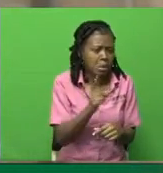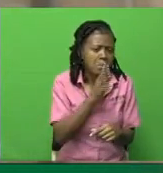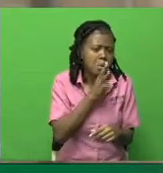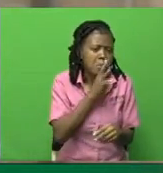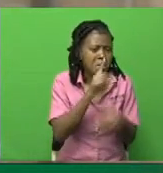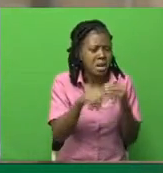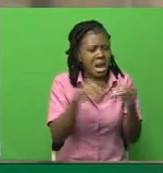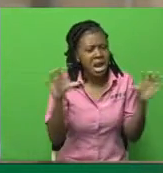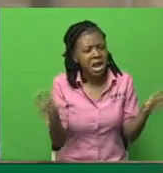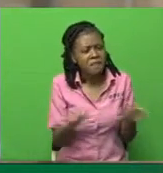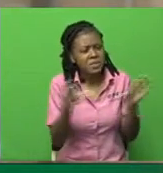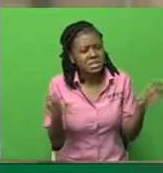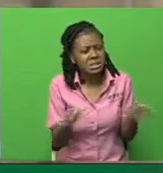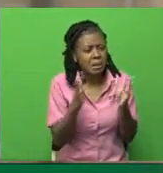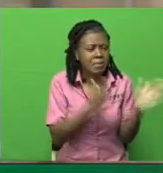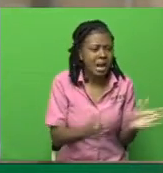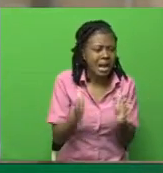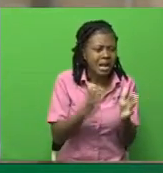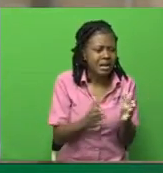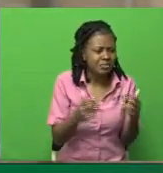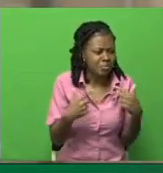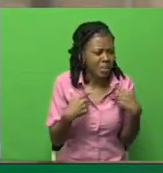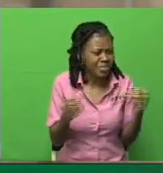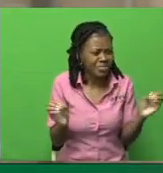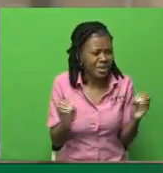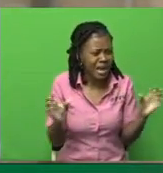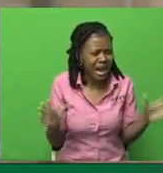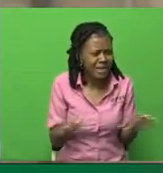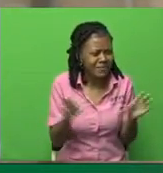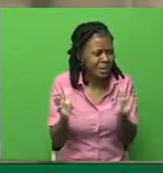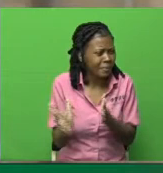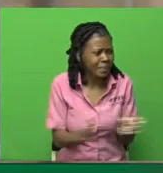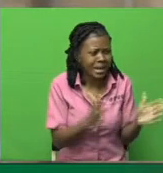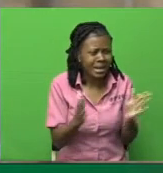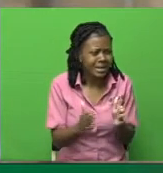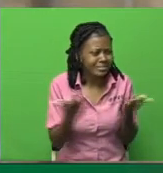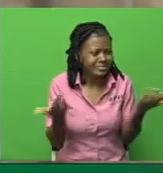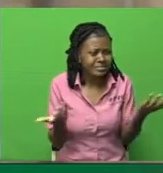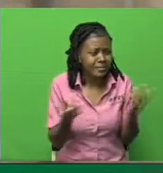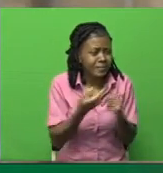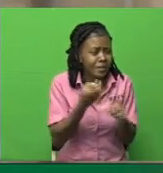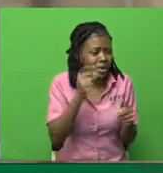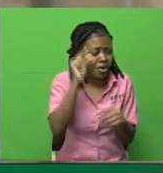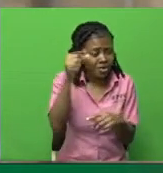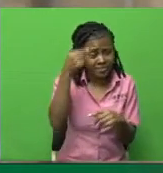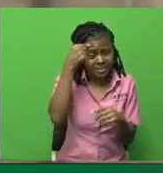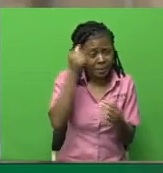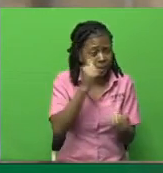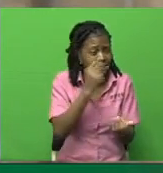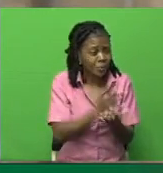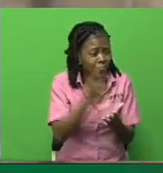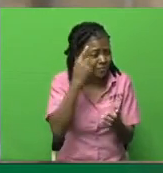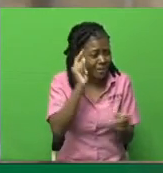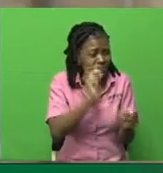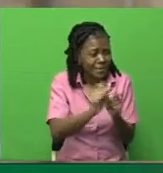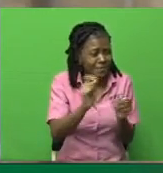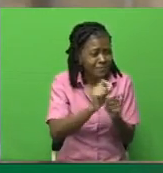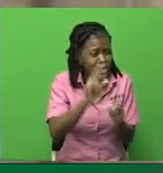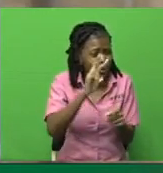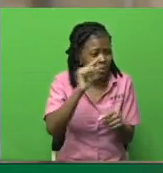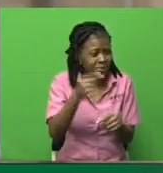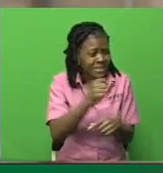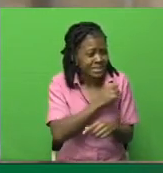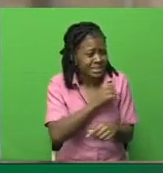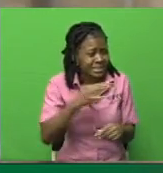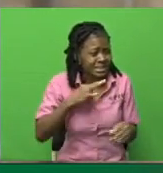plan there is no action plan approved by the government of Trinidad and Tobago to reduce staff by 2 000